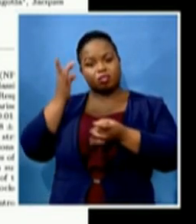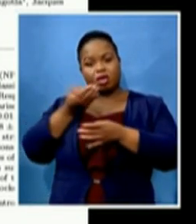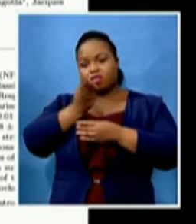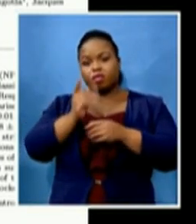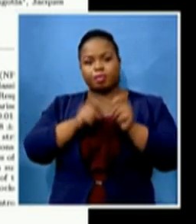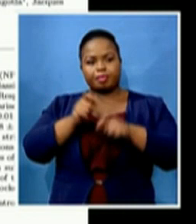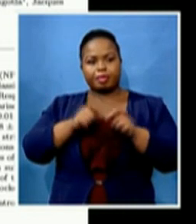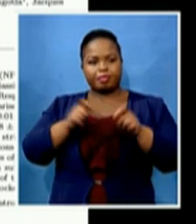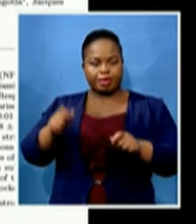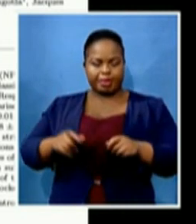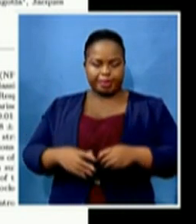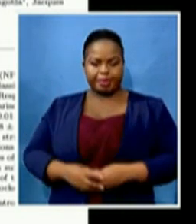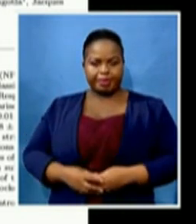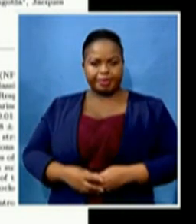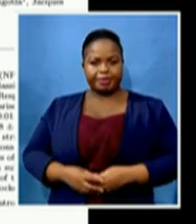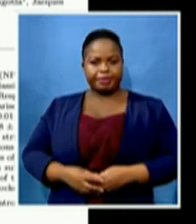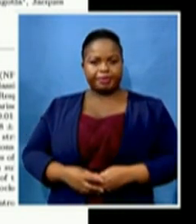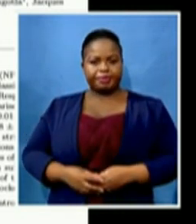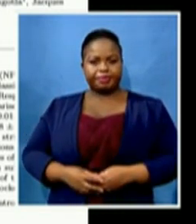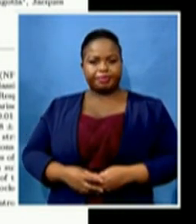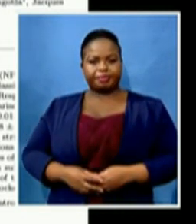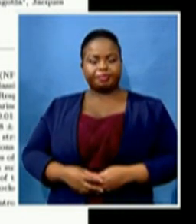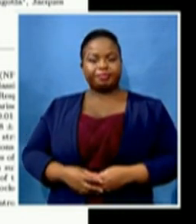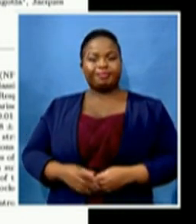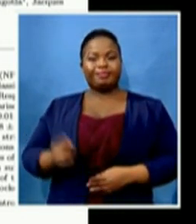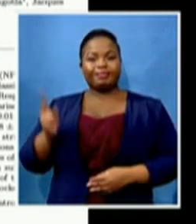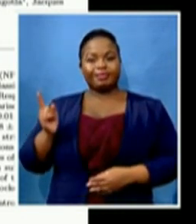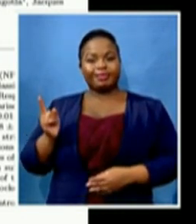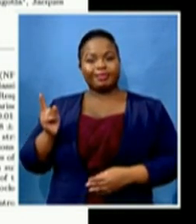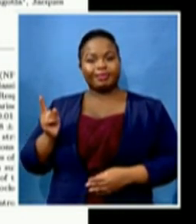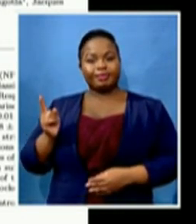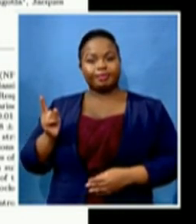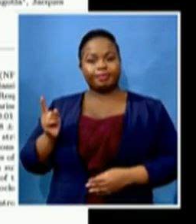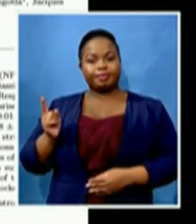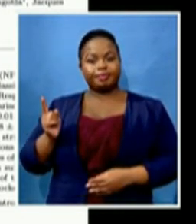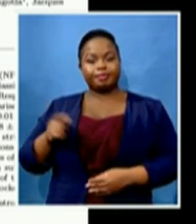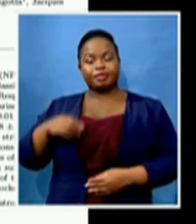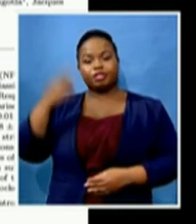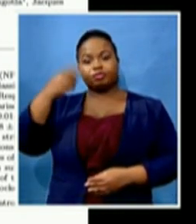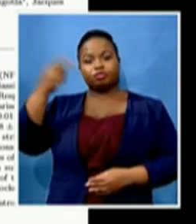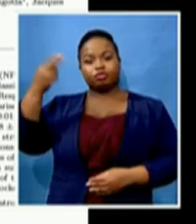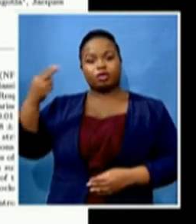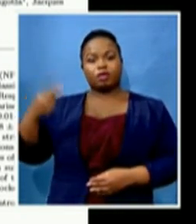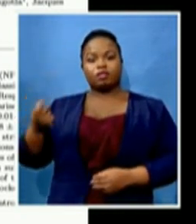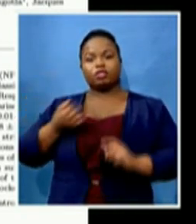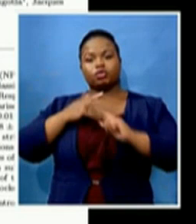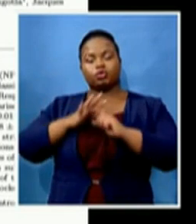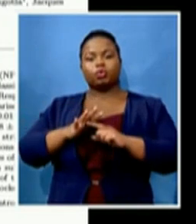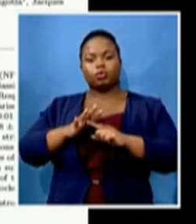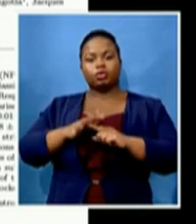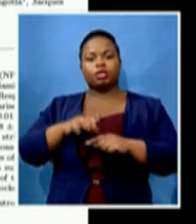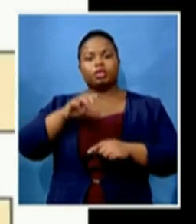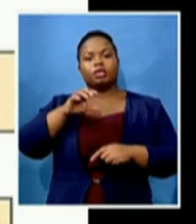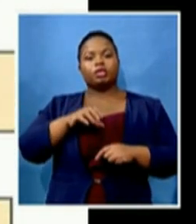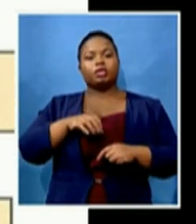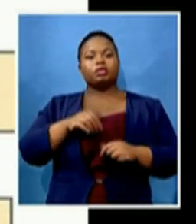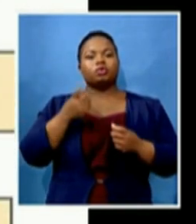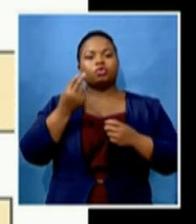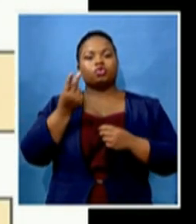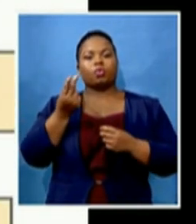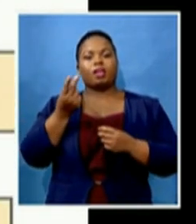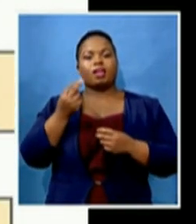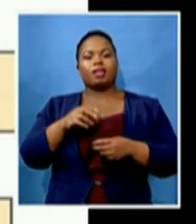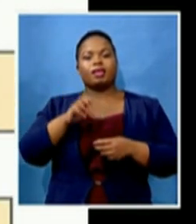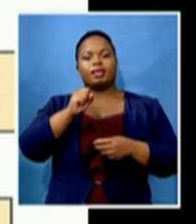This graph here illustrates what the dual SRD model is. So after a lot of thinking